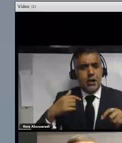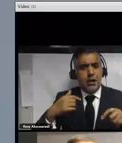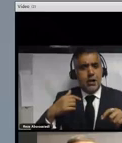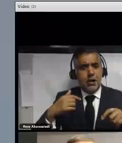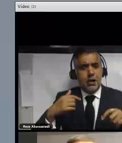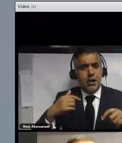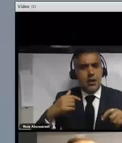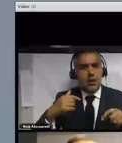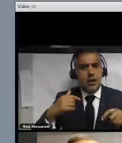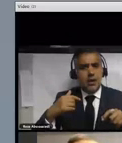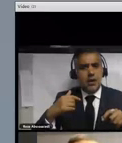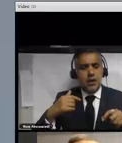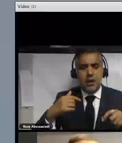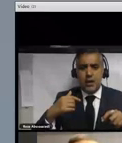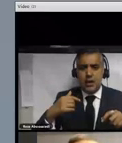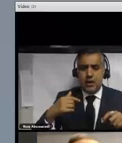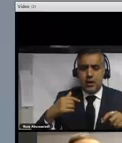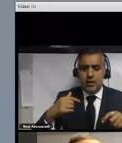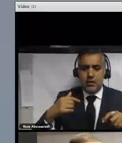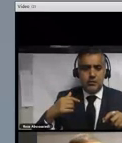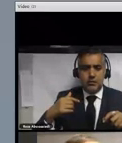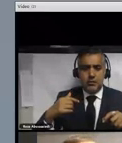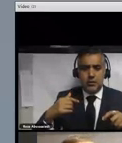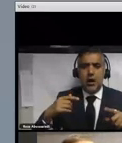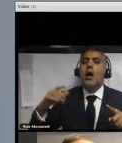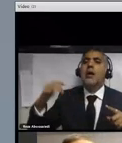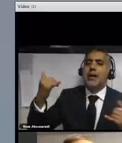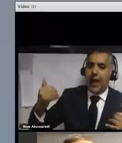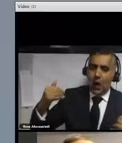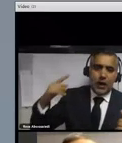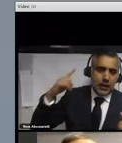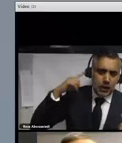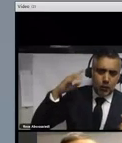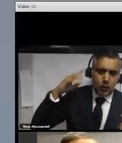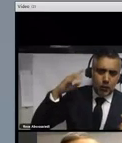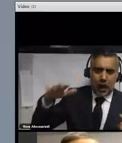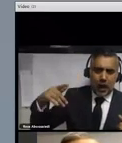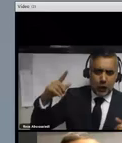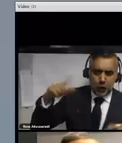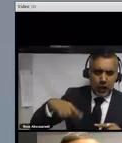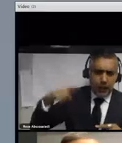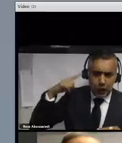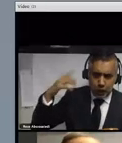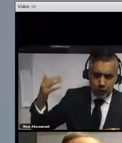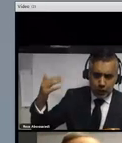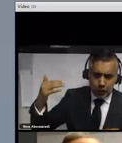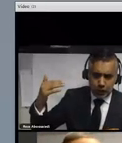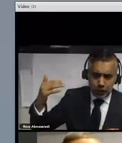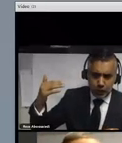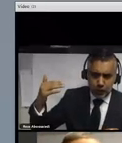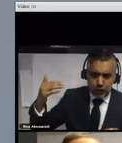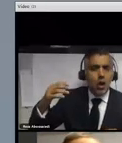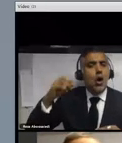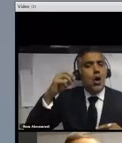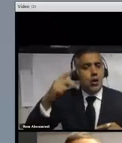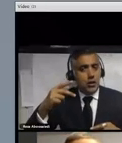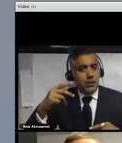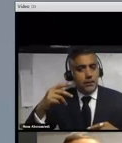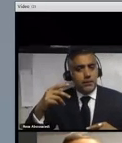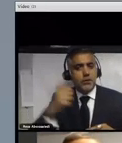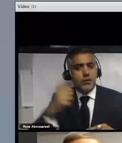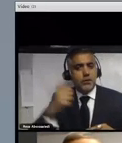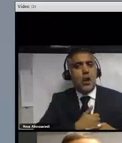I see this. Charlotte, can you? Now for a while I wasn't hearing anything. Now I can. Okay, so I